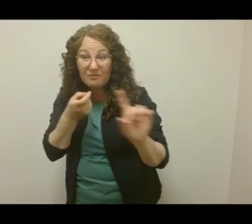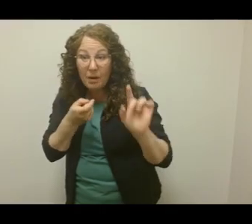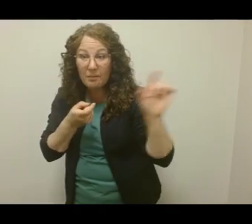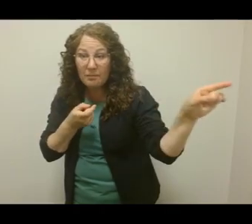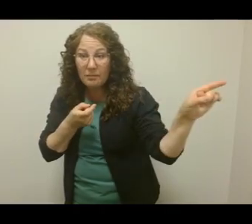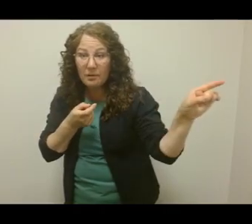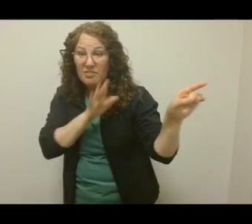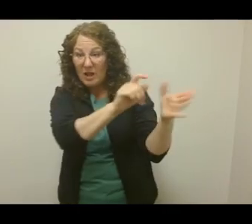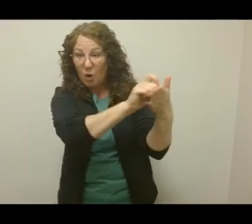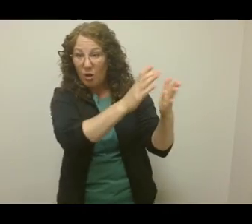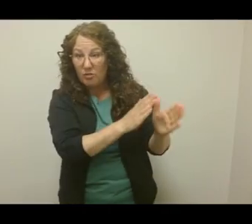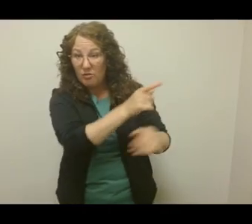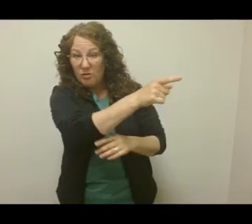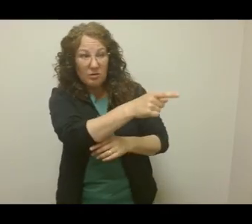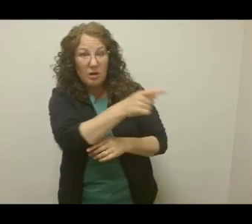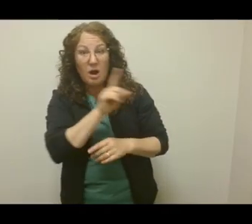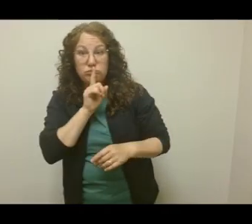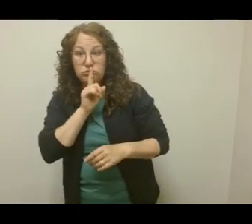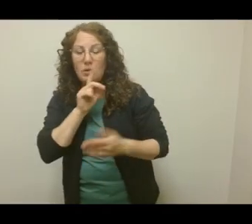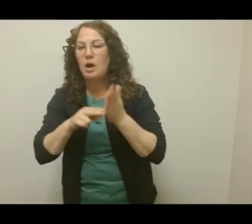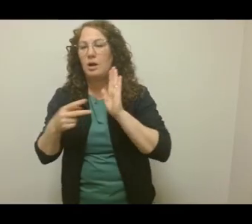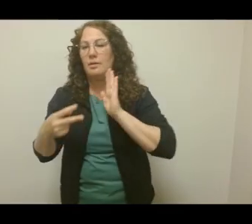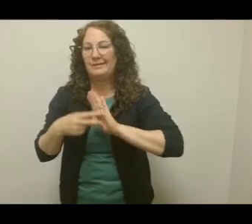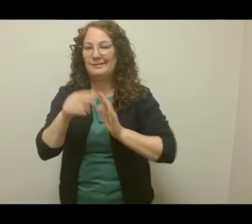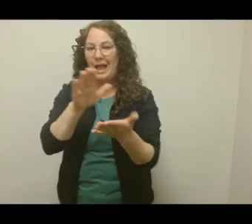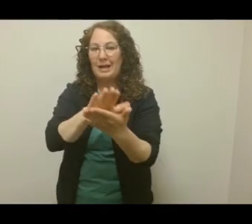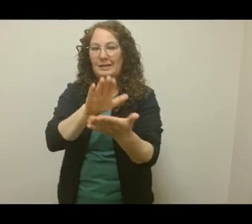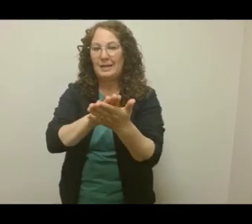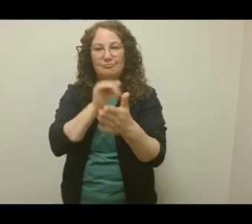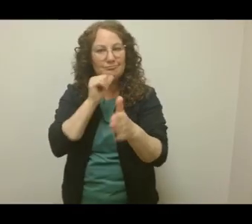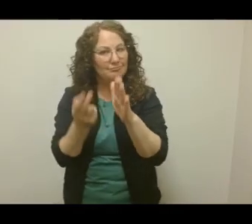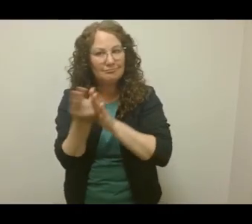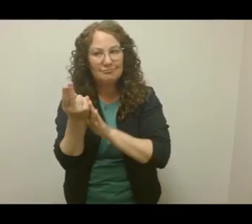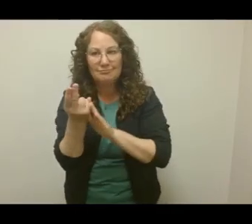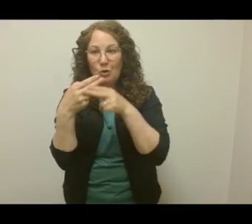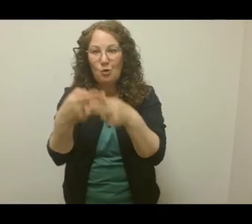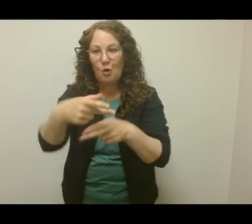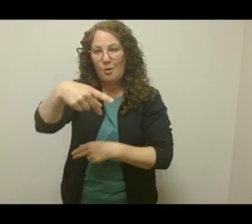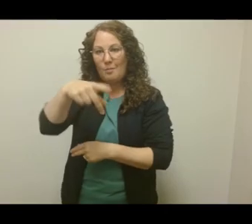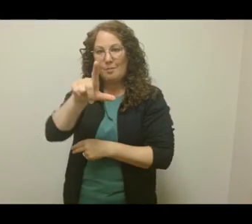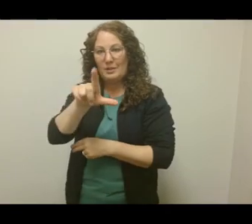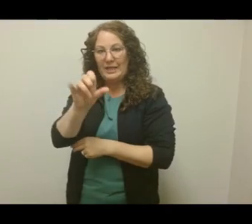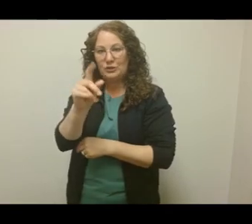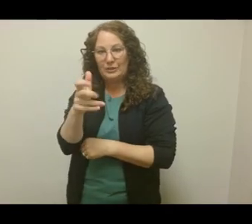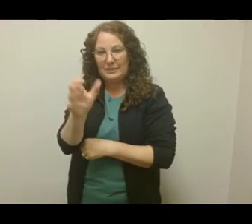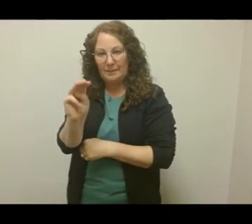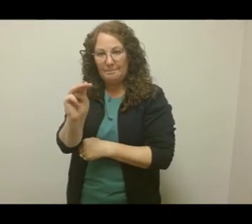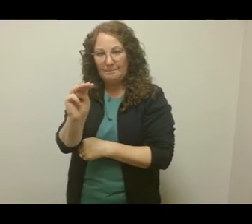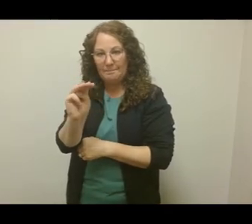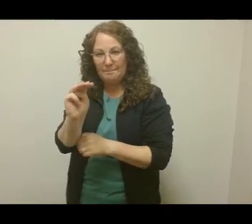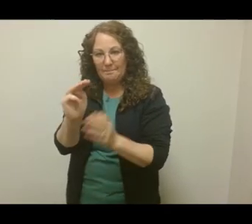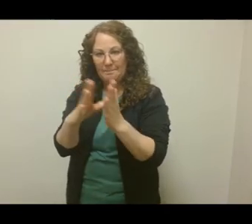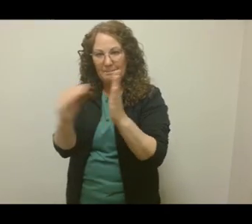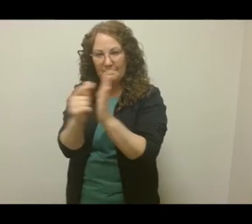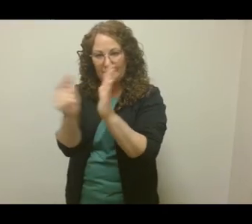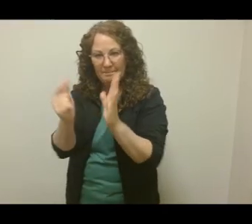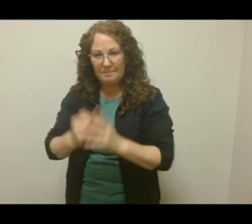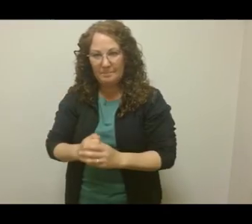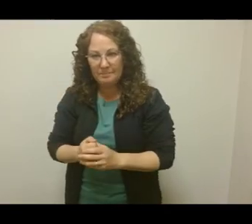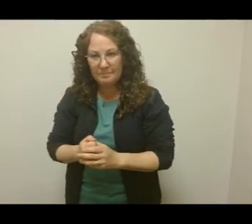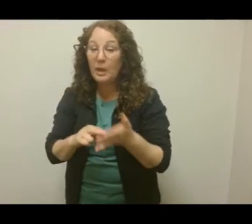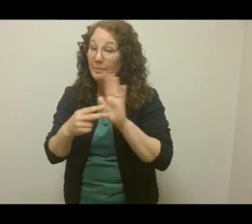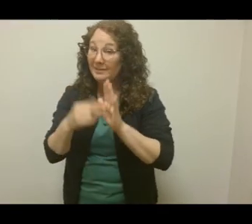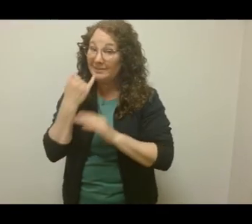or ideas, you are committing an act of academic dishonesty known as plagiarism. So by using someone